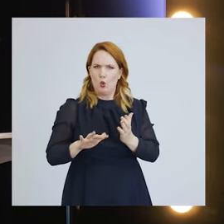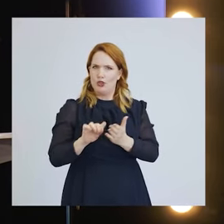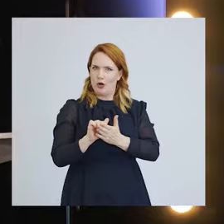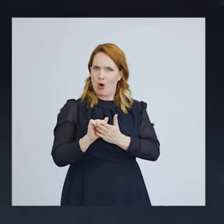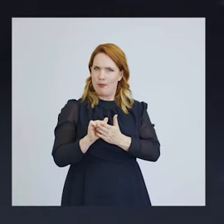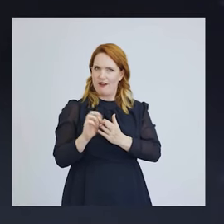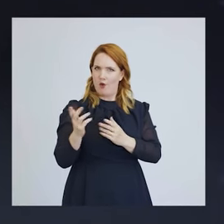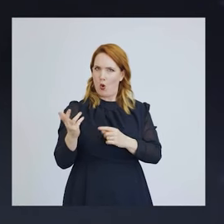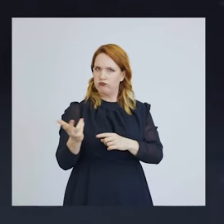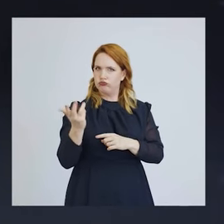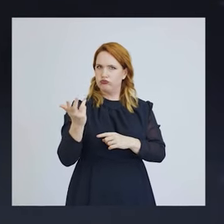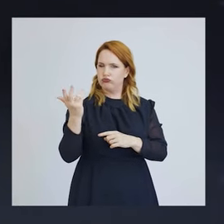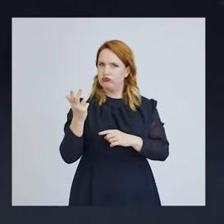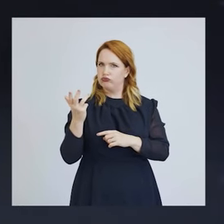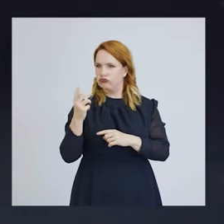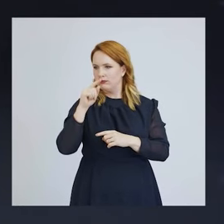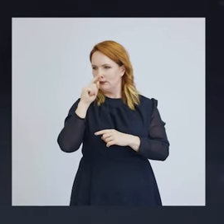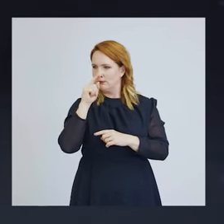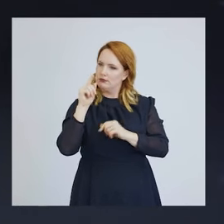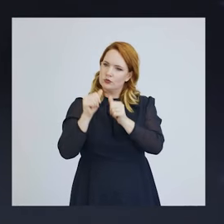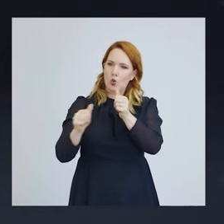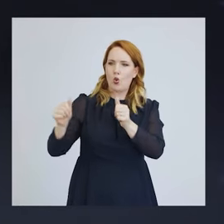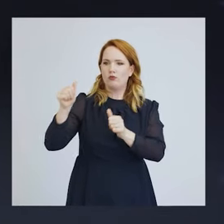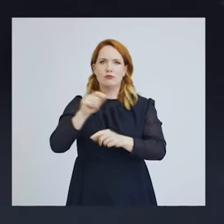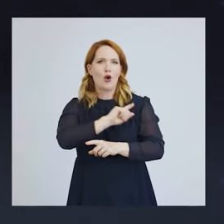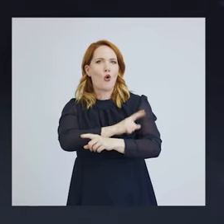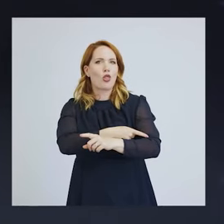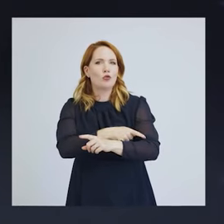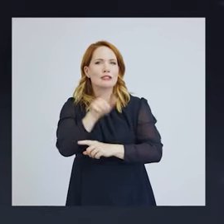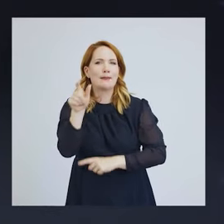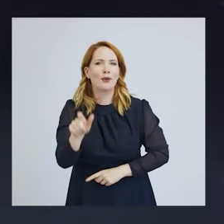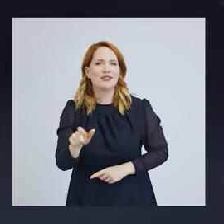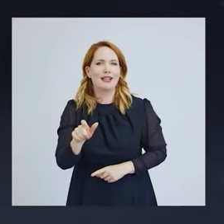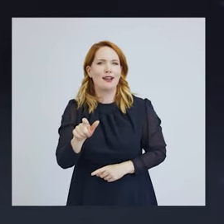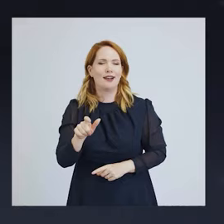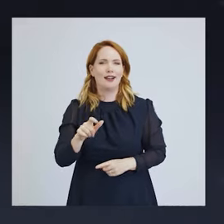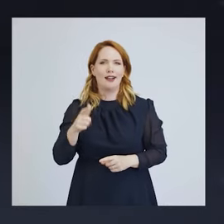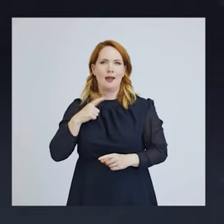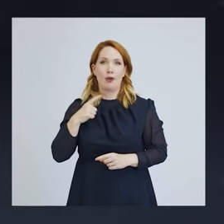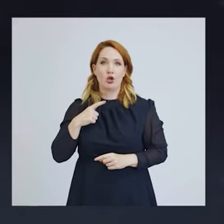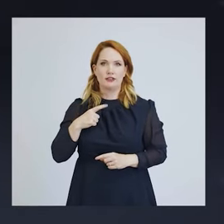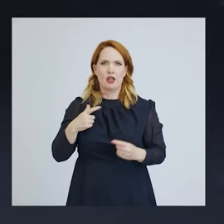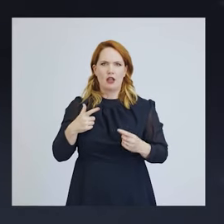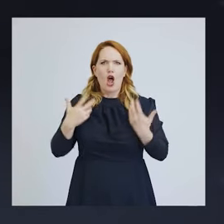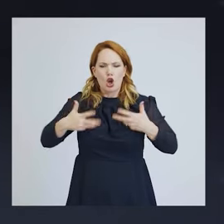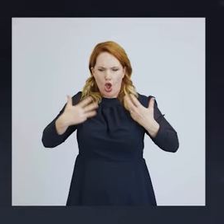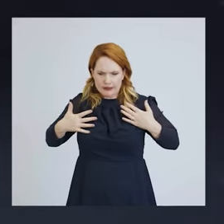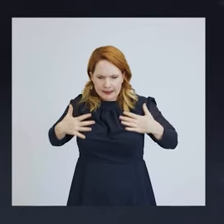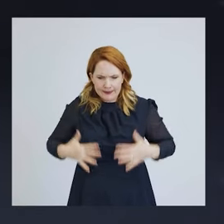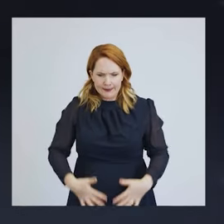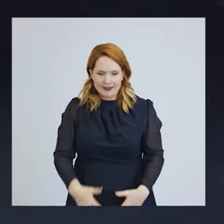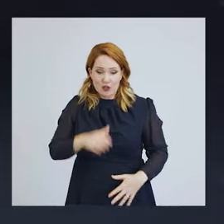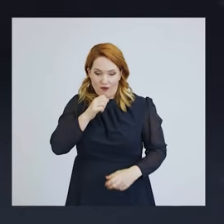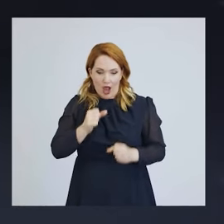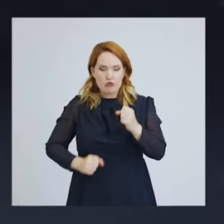well, running was seen as something, as a shameful thing for a person of authority like this person in the Bible,